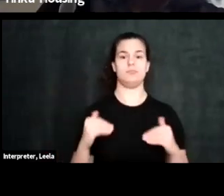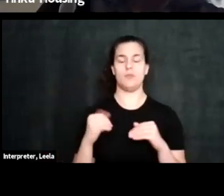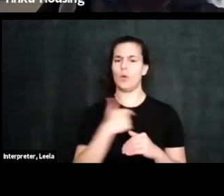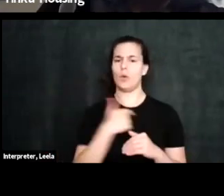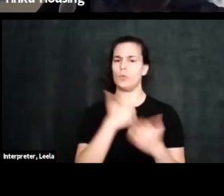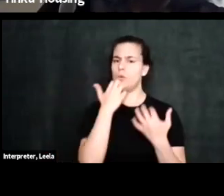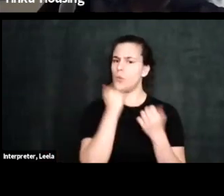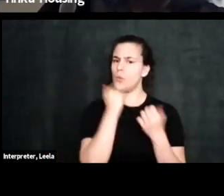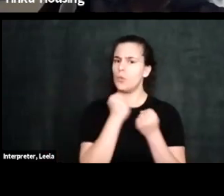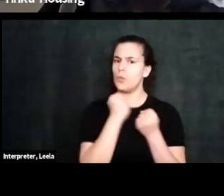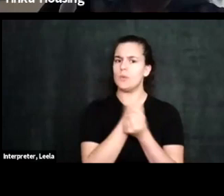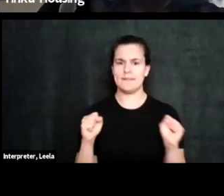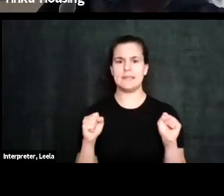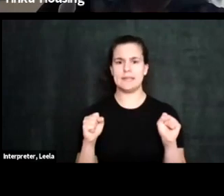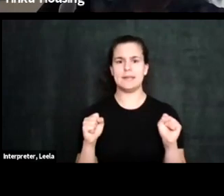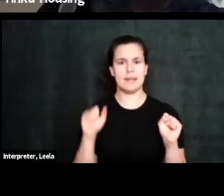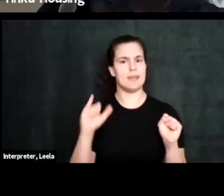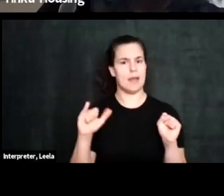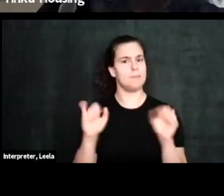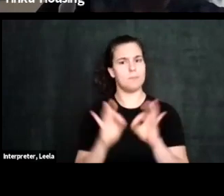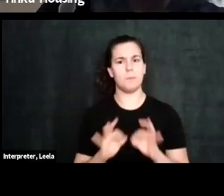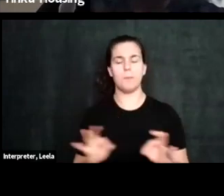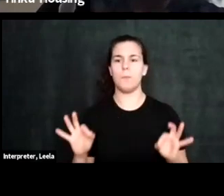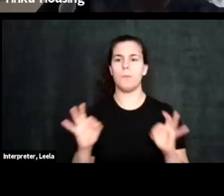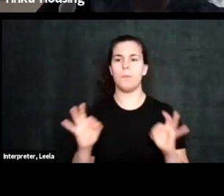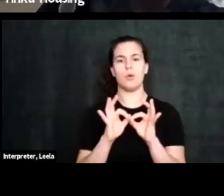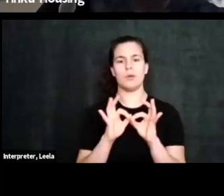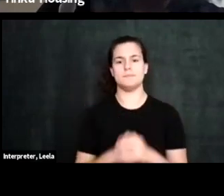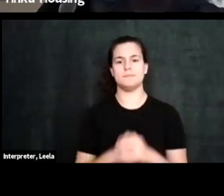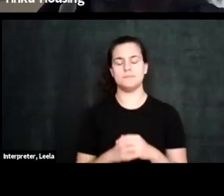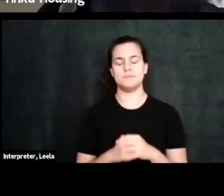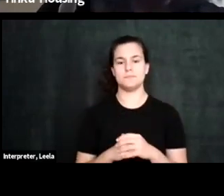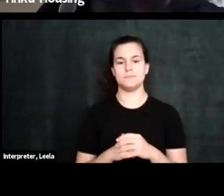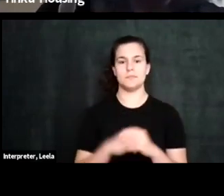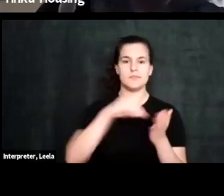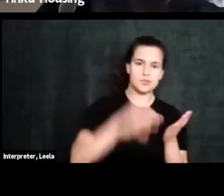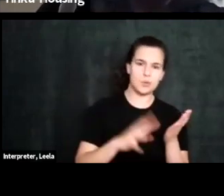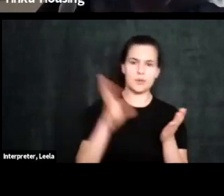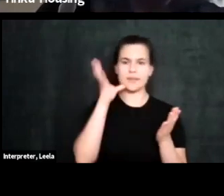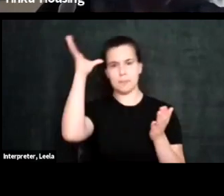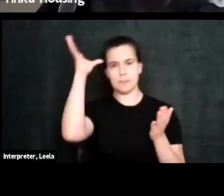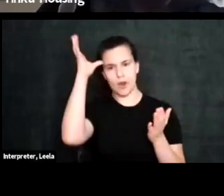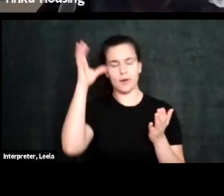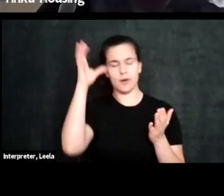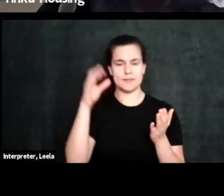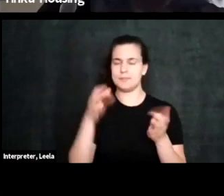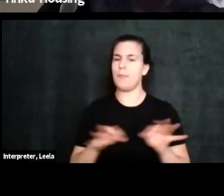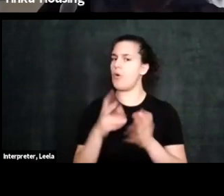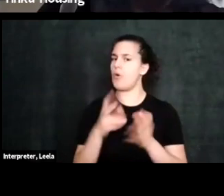security. That is a top priority for our students as well as their parents. So one of the things, we